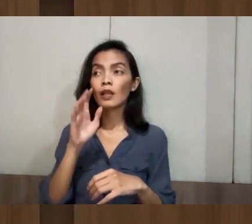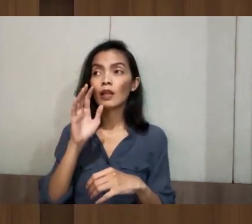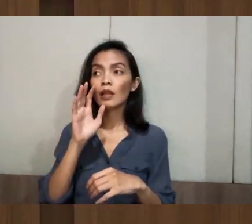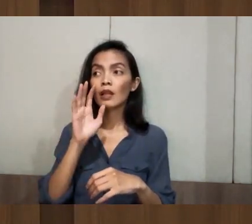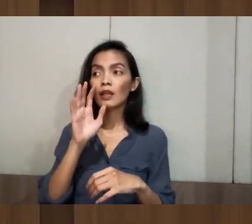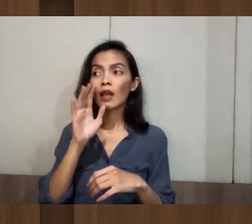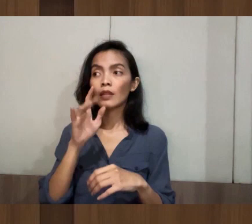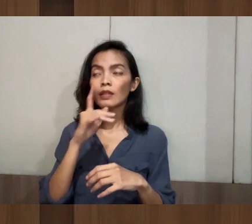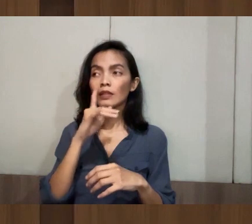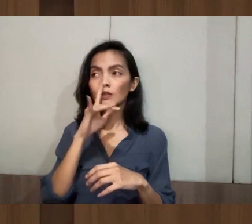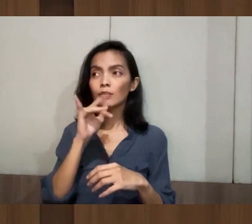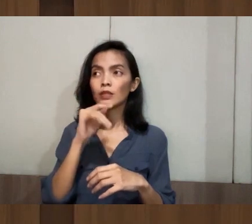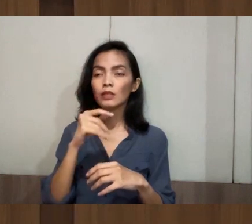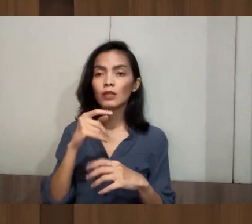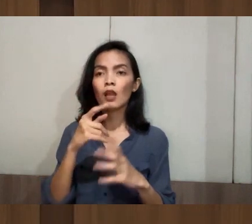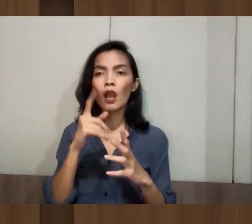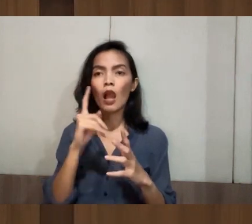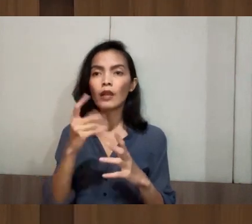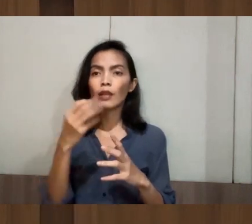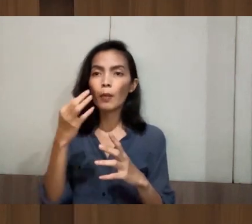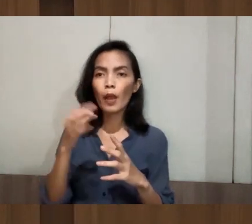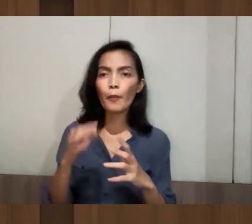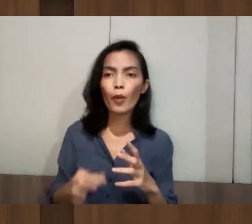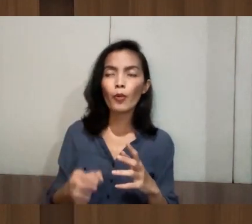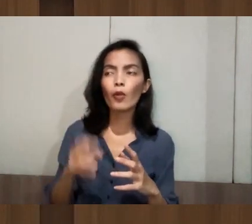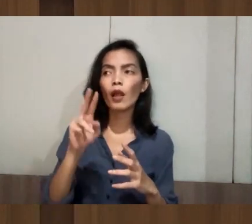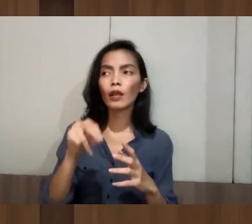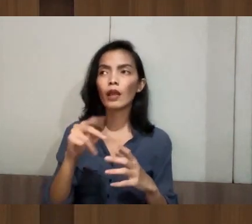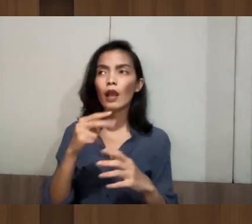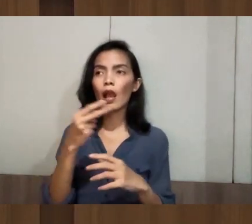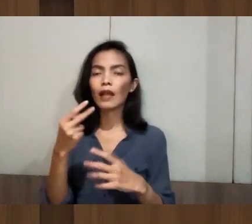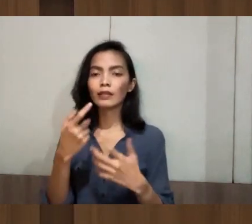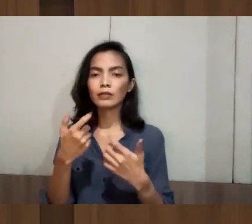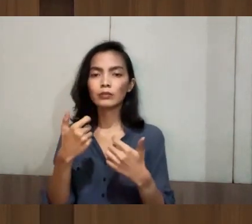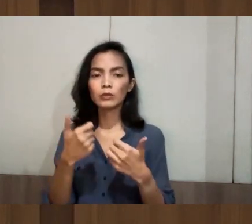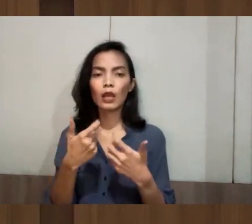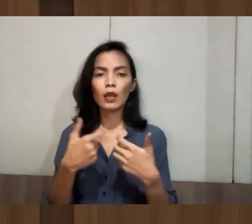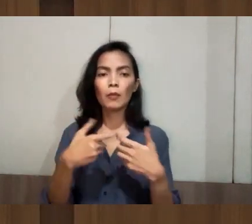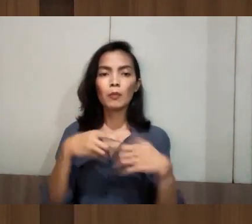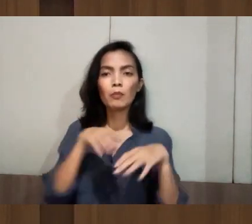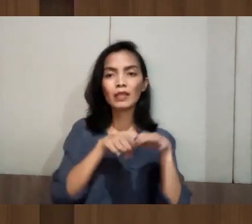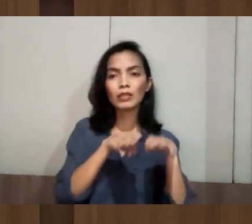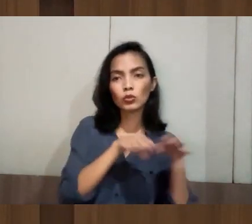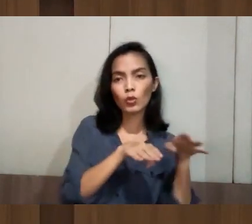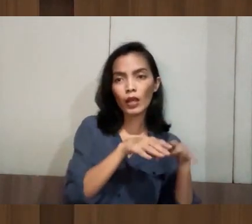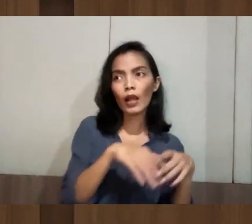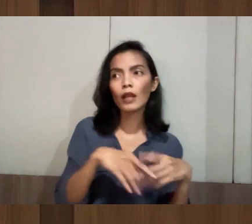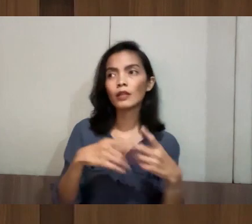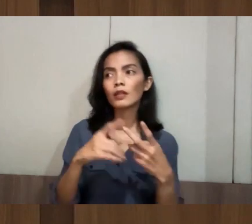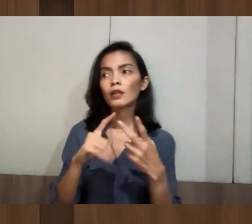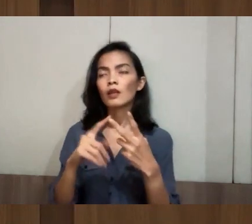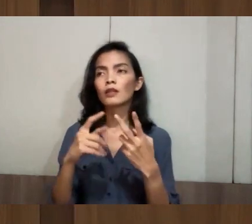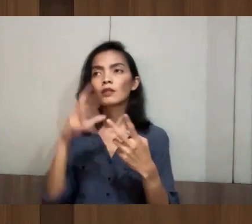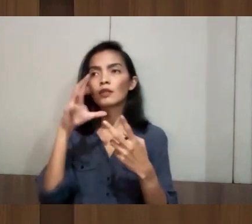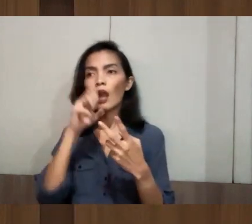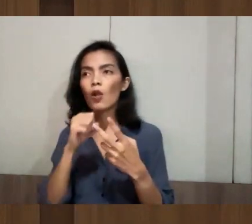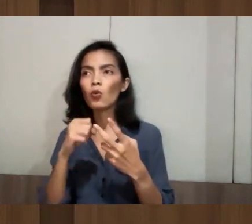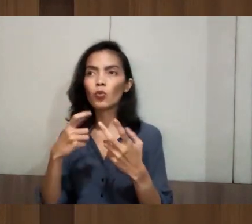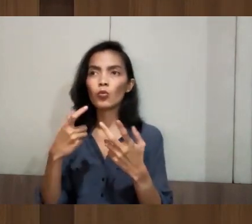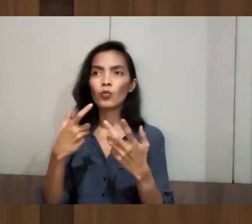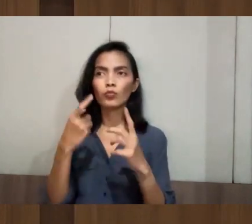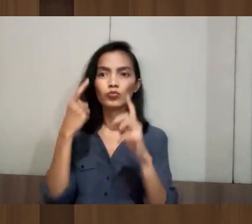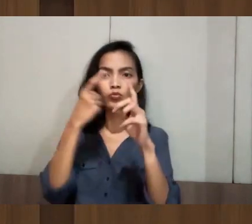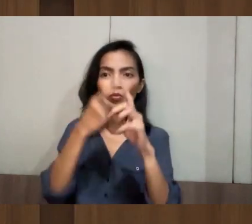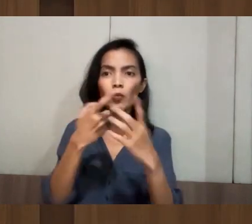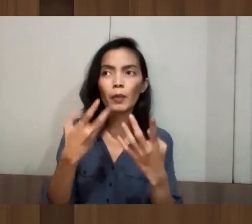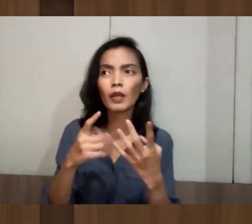process will be. Because you will keep updating this hard drive right here so that it is accustomed to the way you